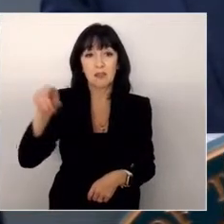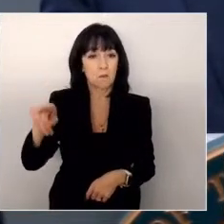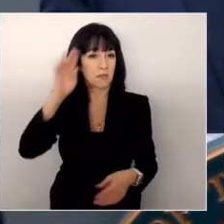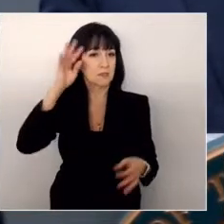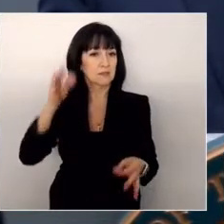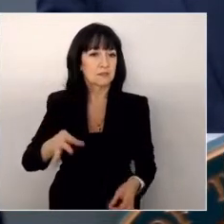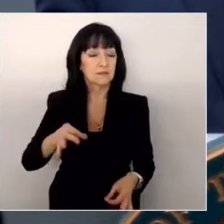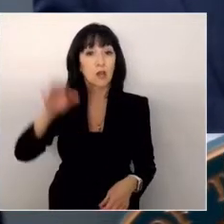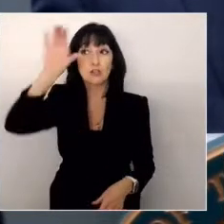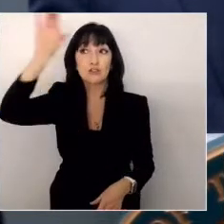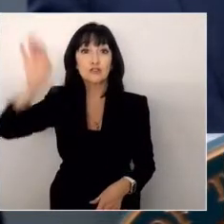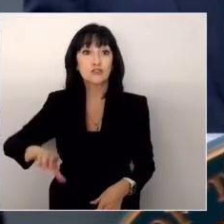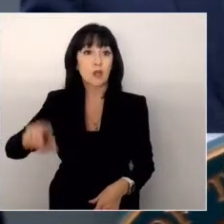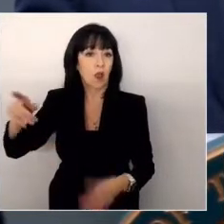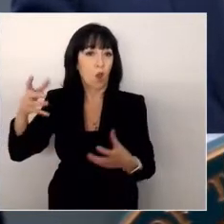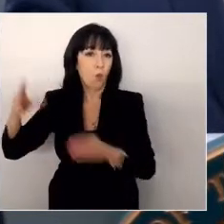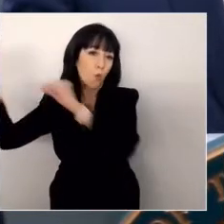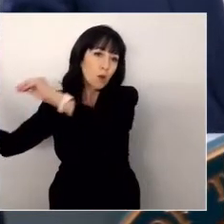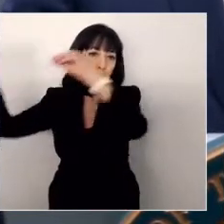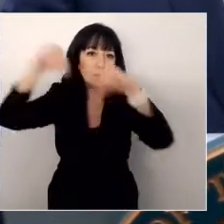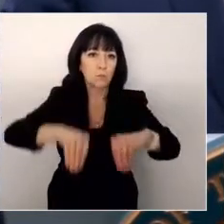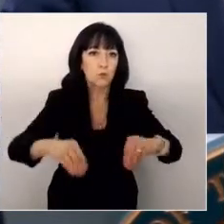Wilmington.